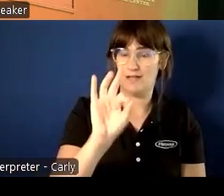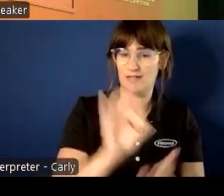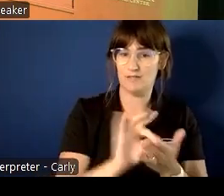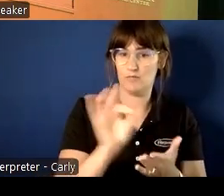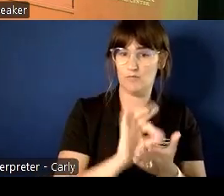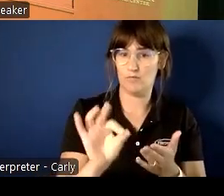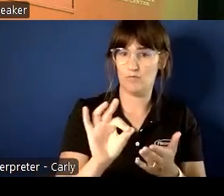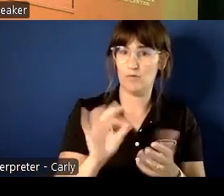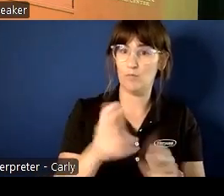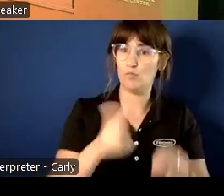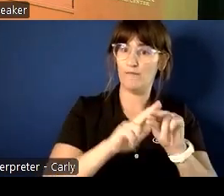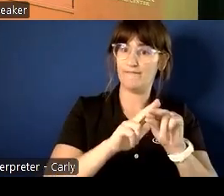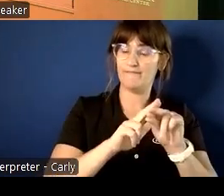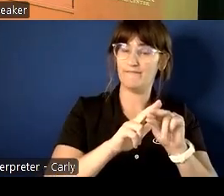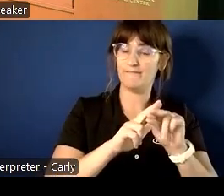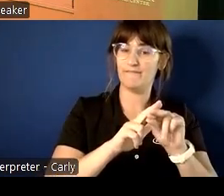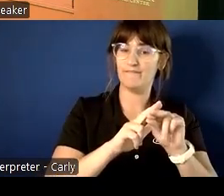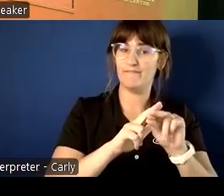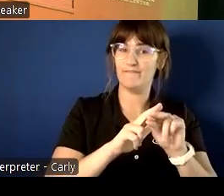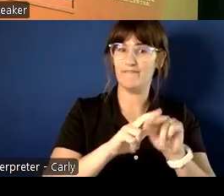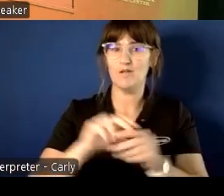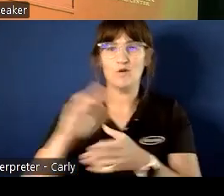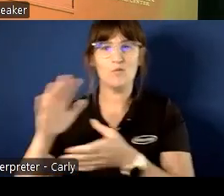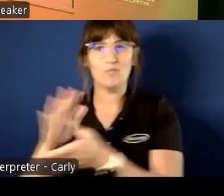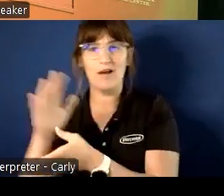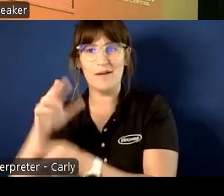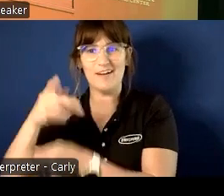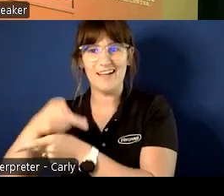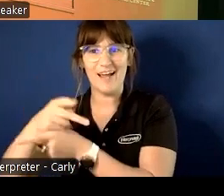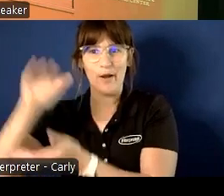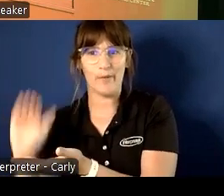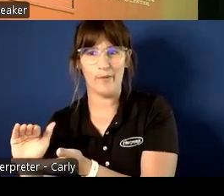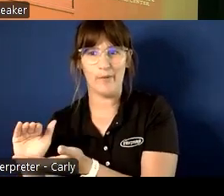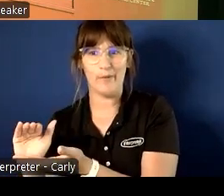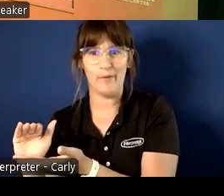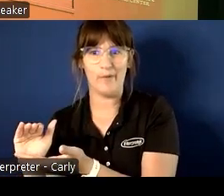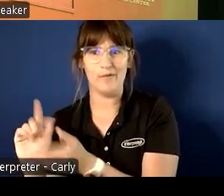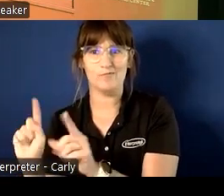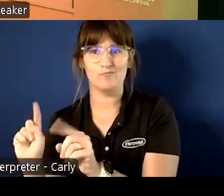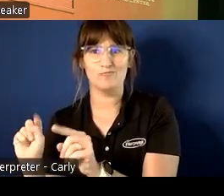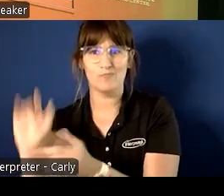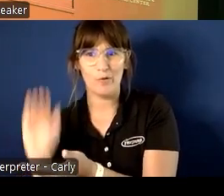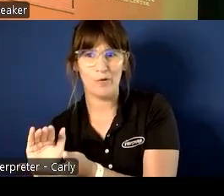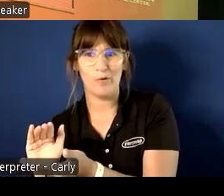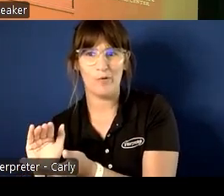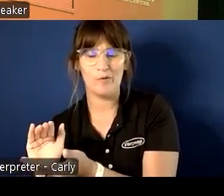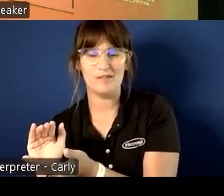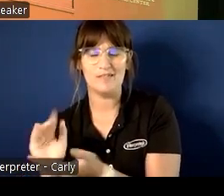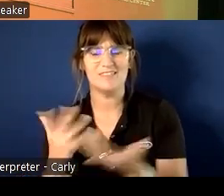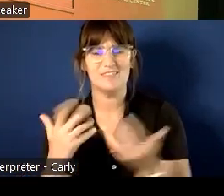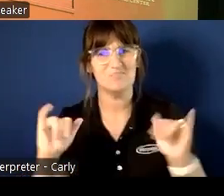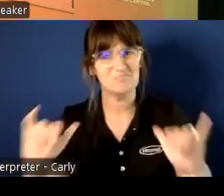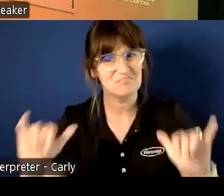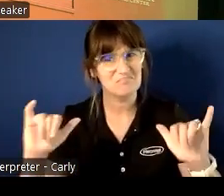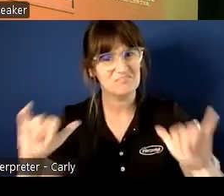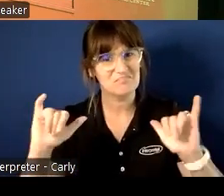general, it's the primary care visit rate that goes down. It's very interesting. So it's like, it tells me a